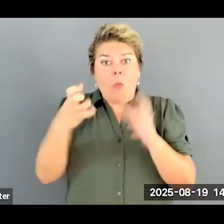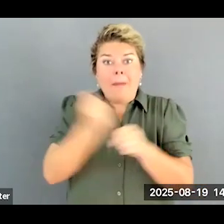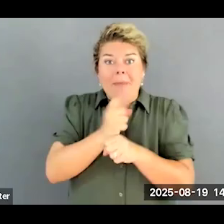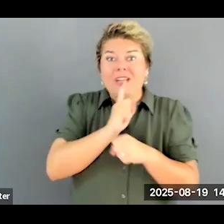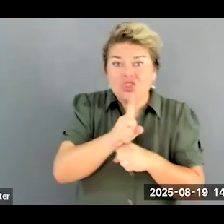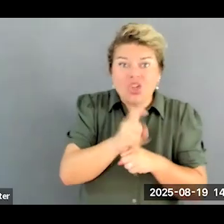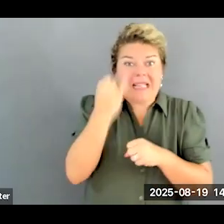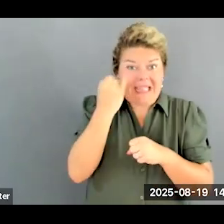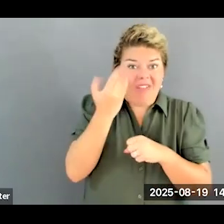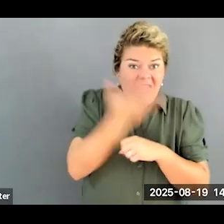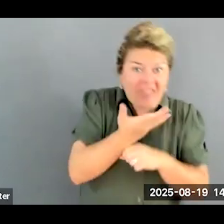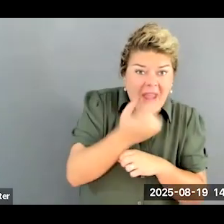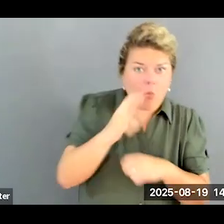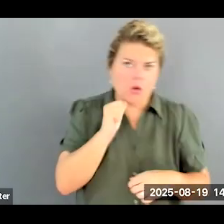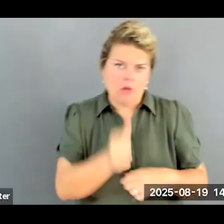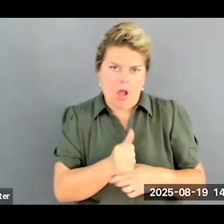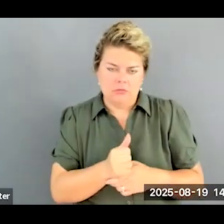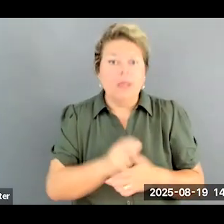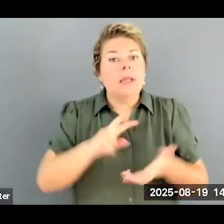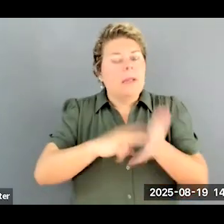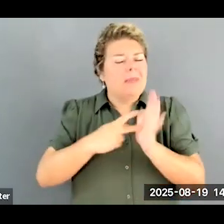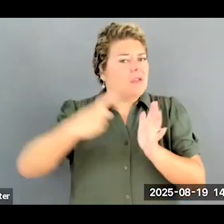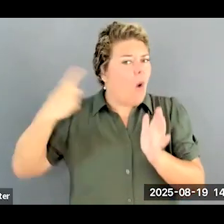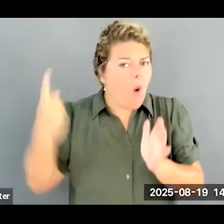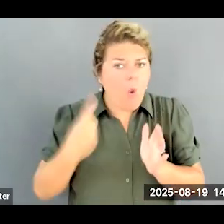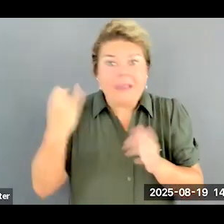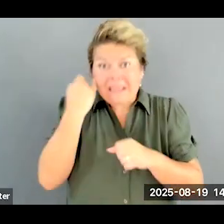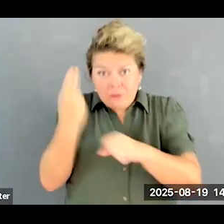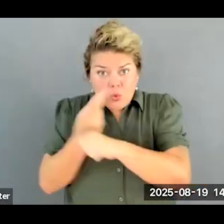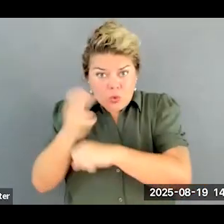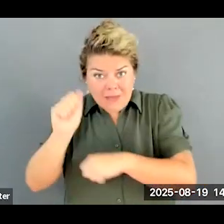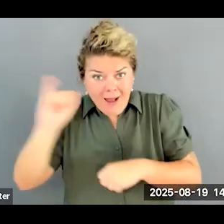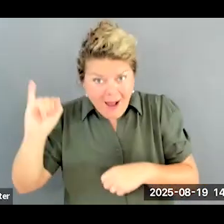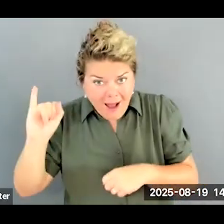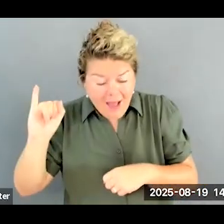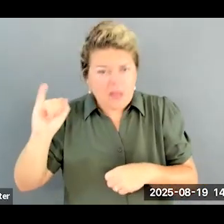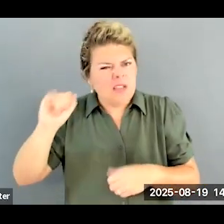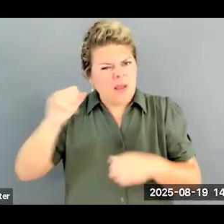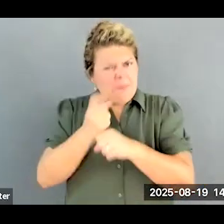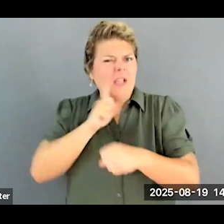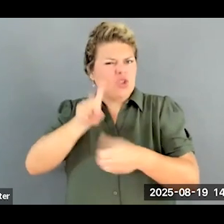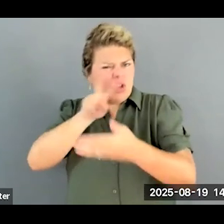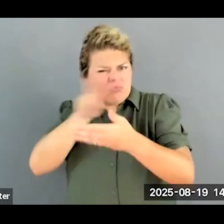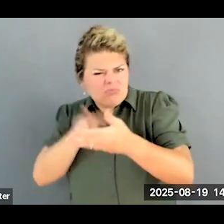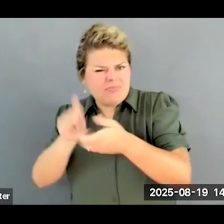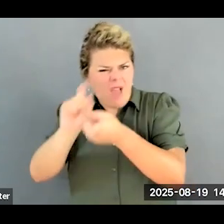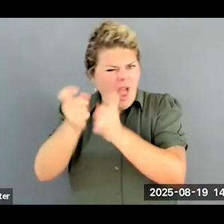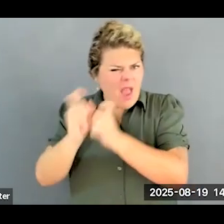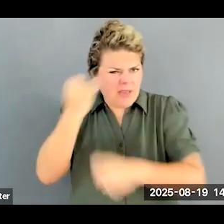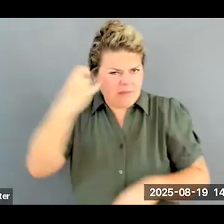text included. So this does mean that you should always verify what has been AI generated and edit